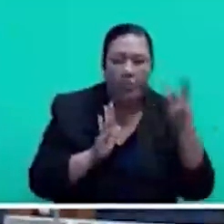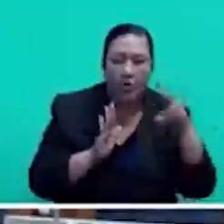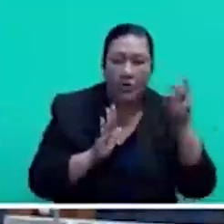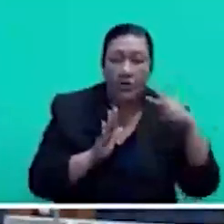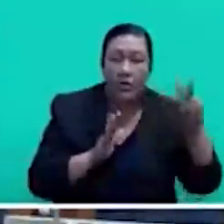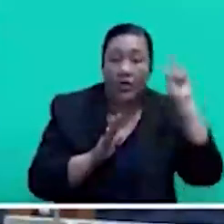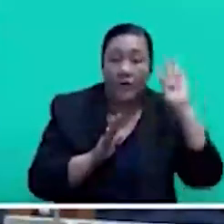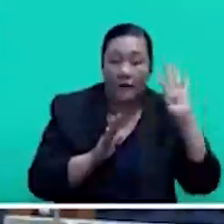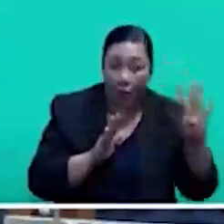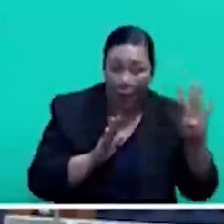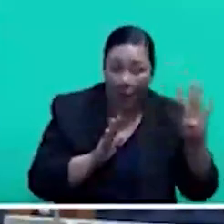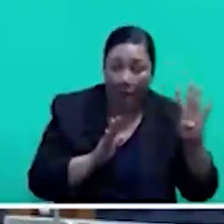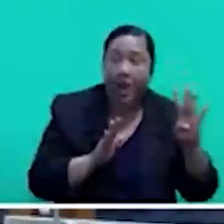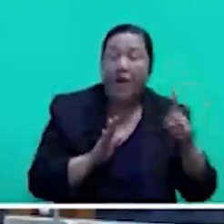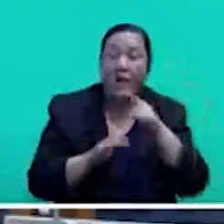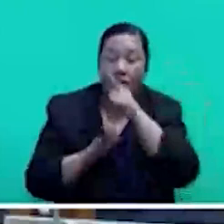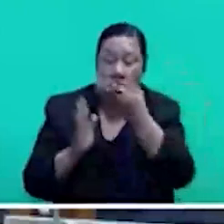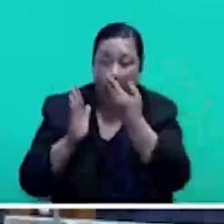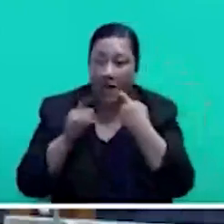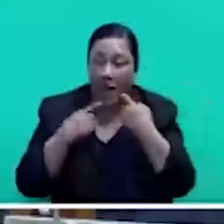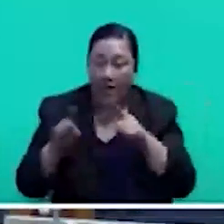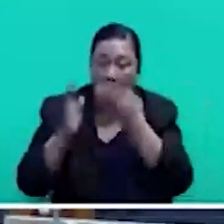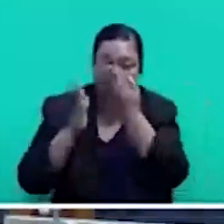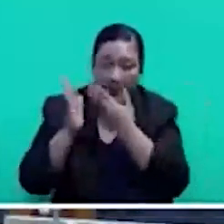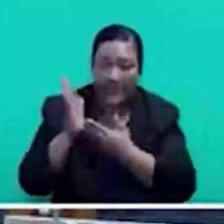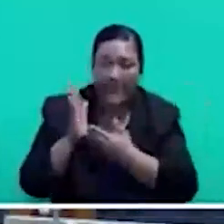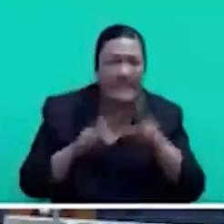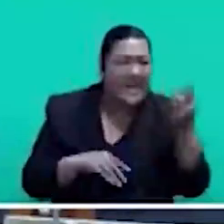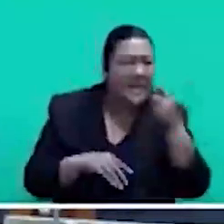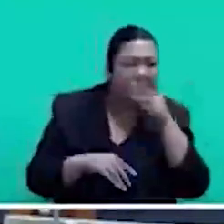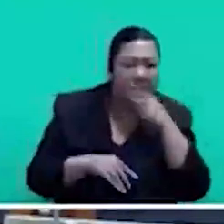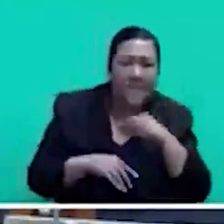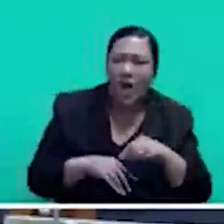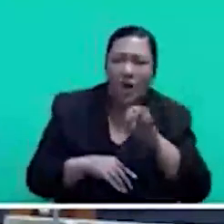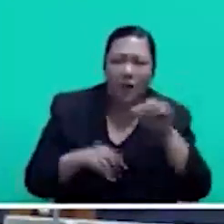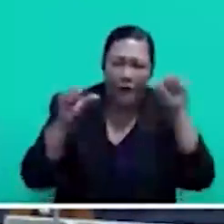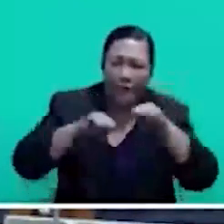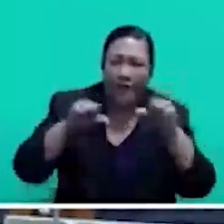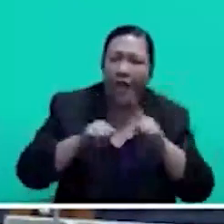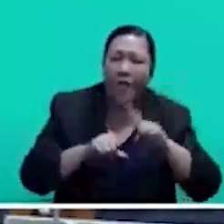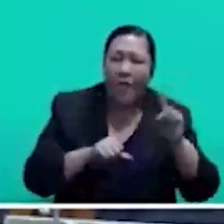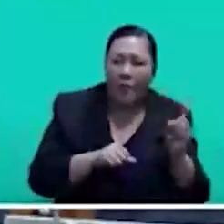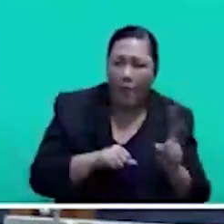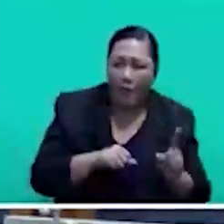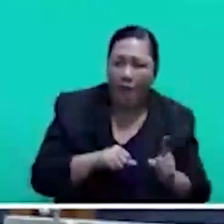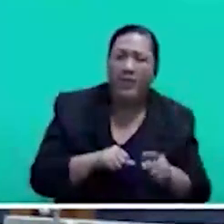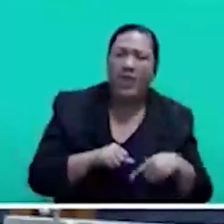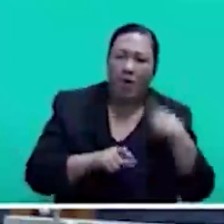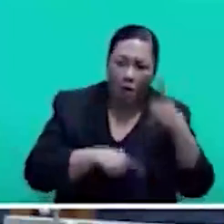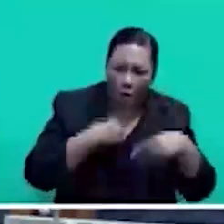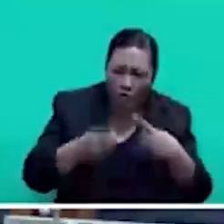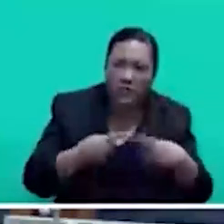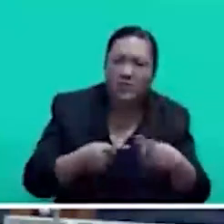people, including politicians who have failed to earn power legitimately at the polls, have continually